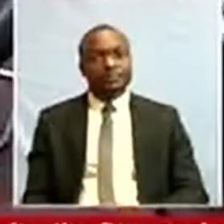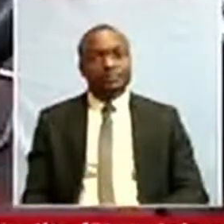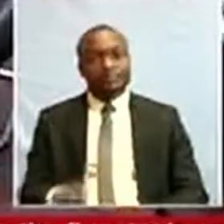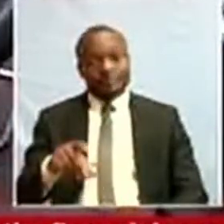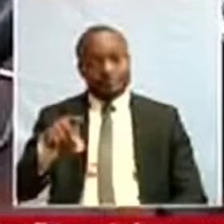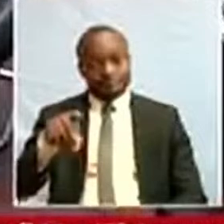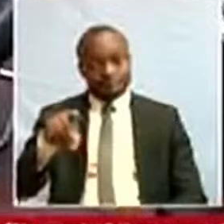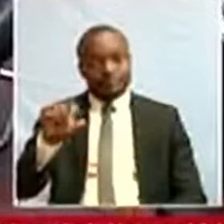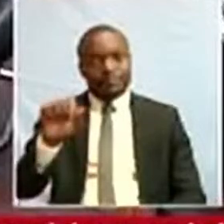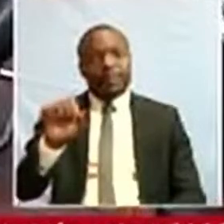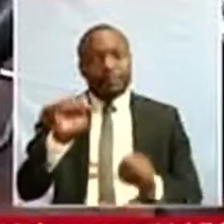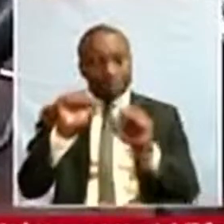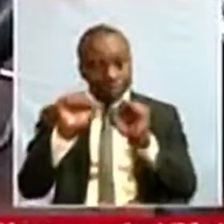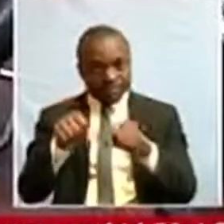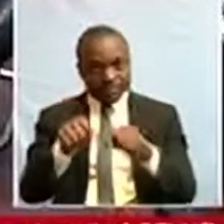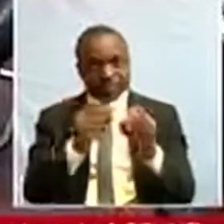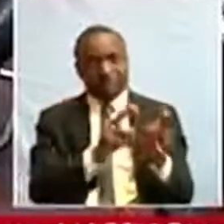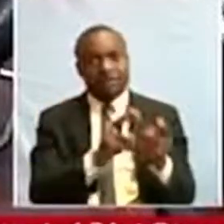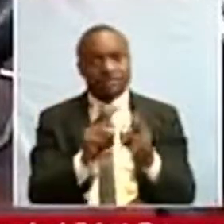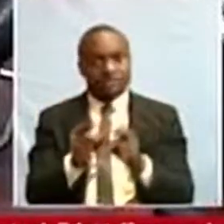PS, you can respond to that question.